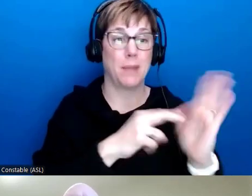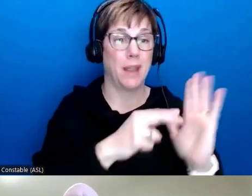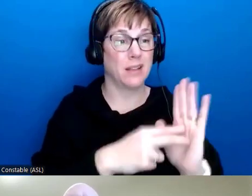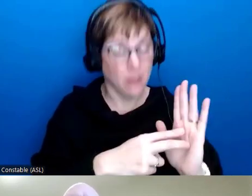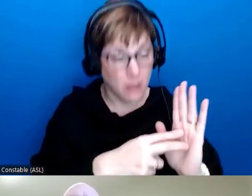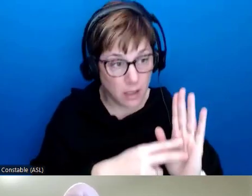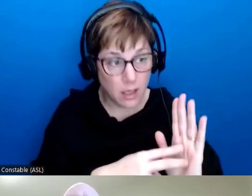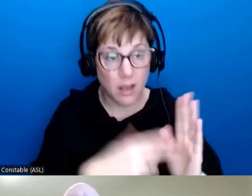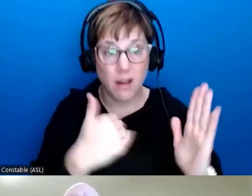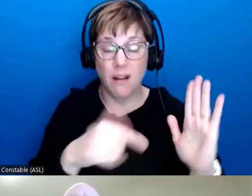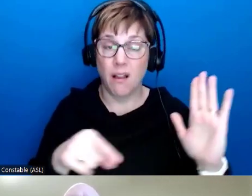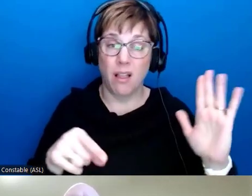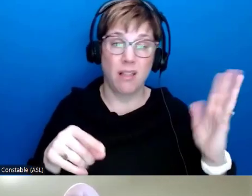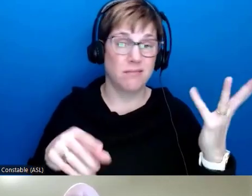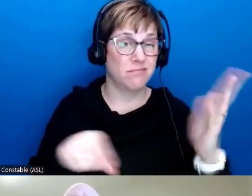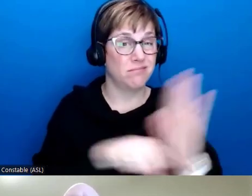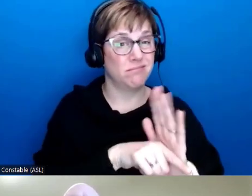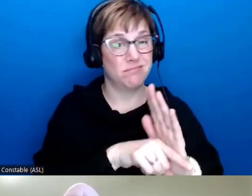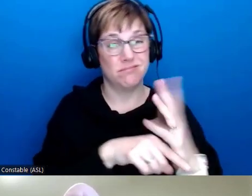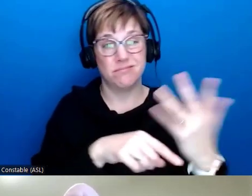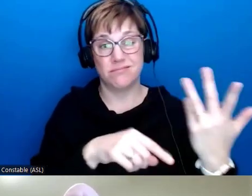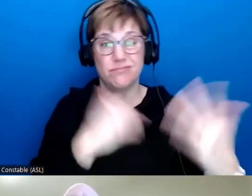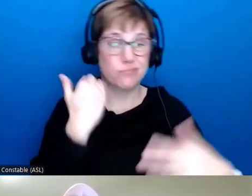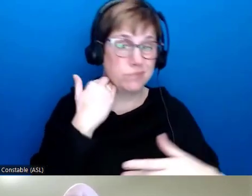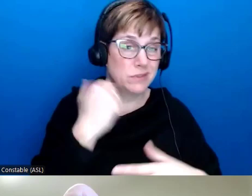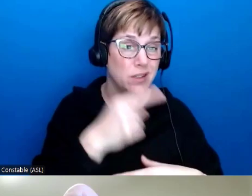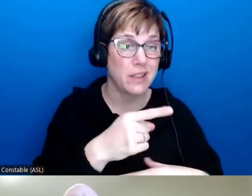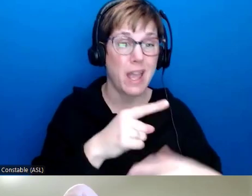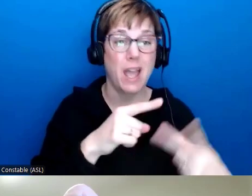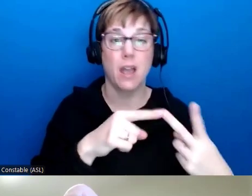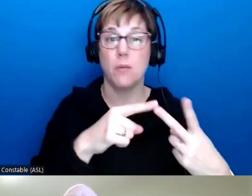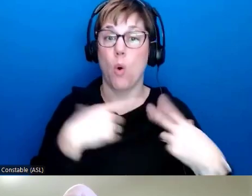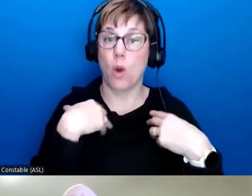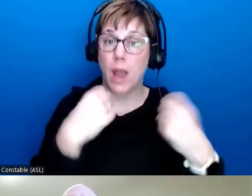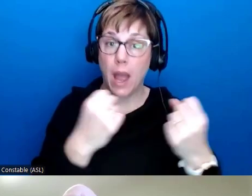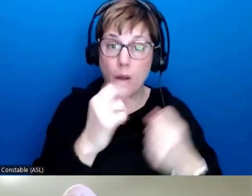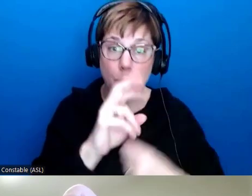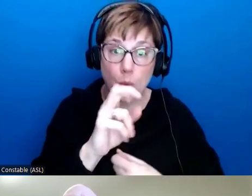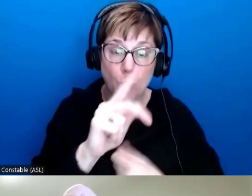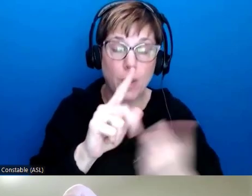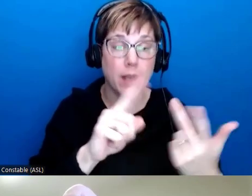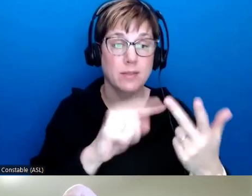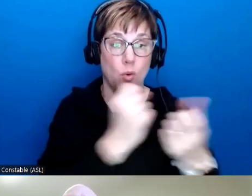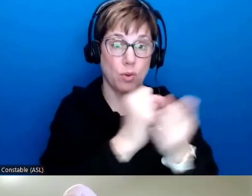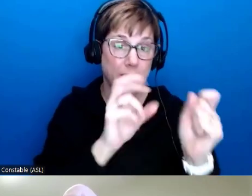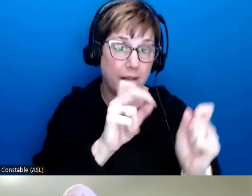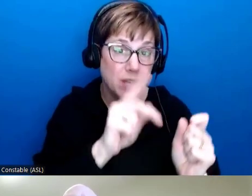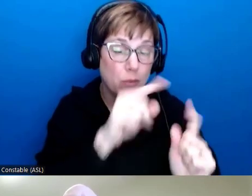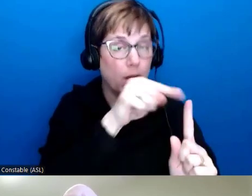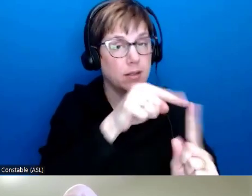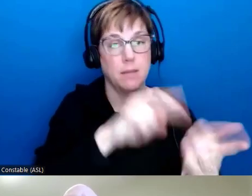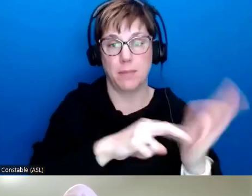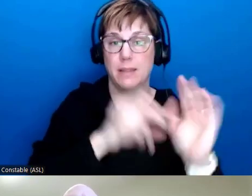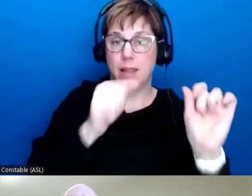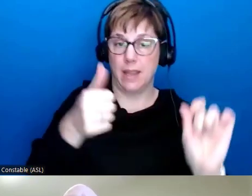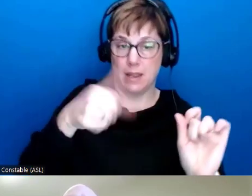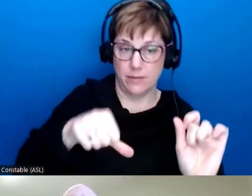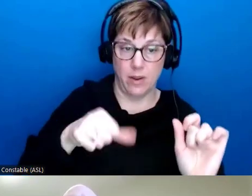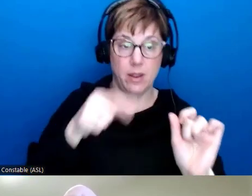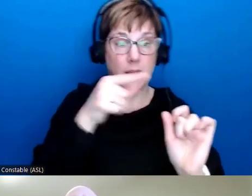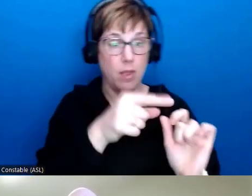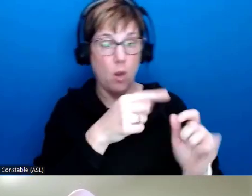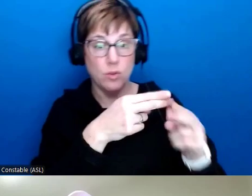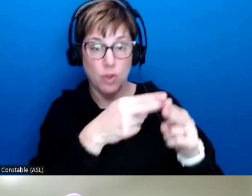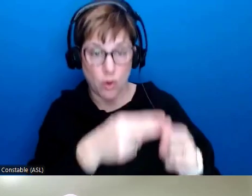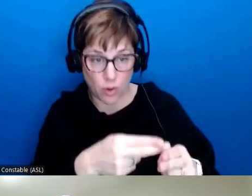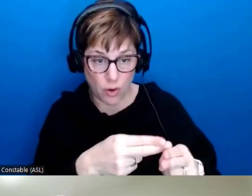the employees or others. And we want to talk about these terms a little bit because these terms are what's called affirmative defenses.